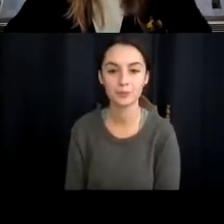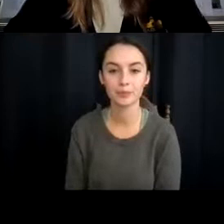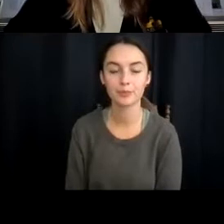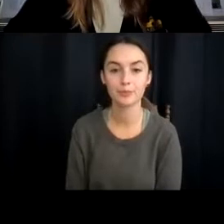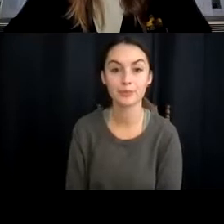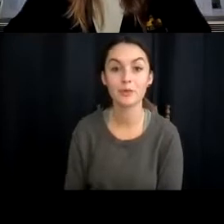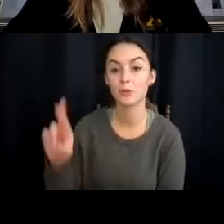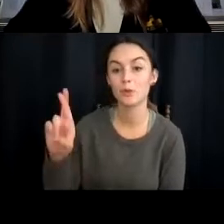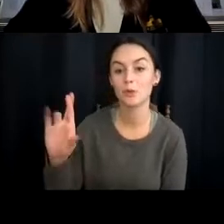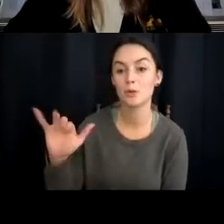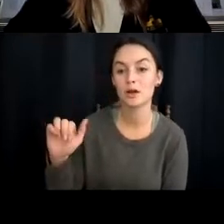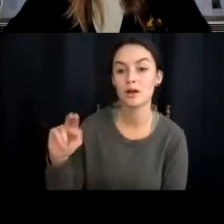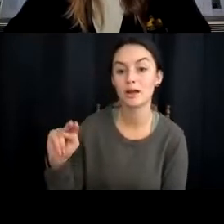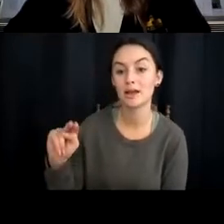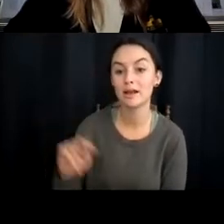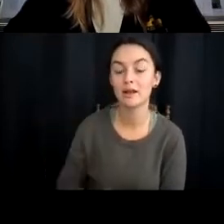Ryan?